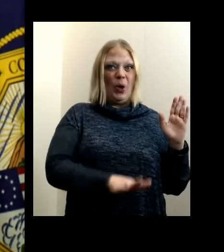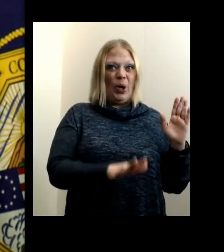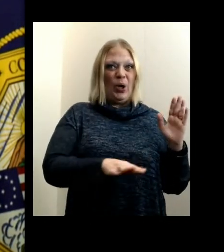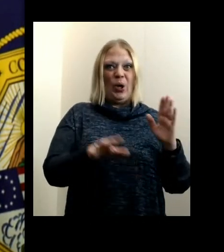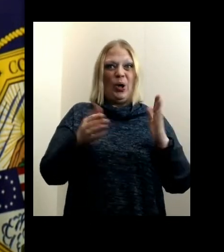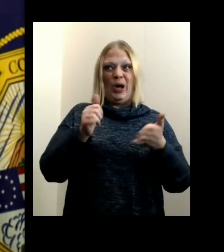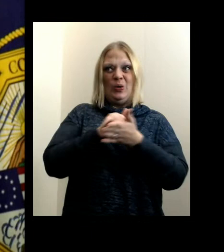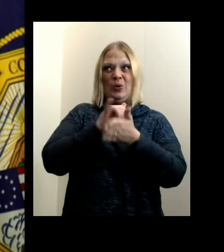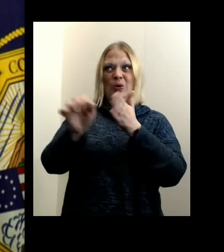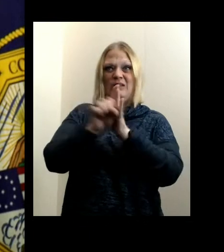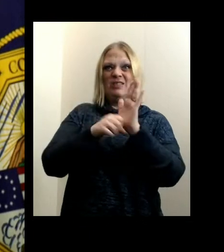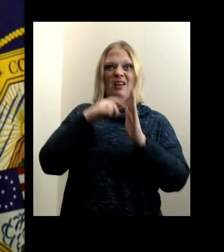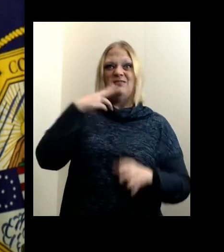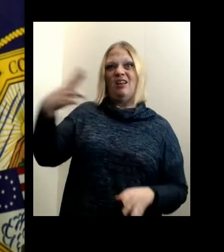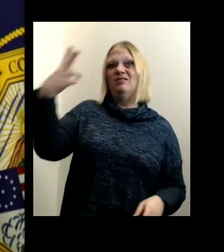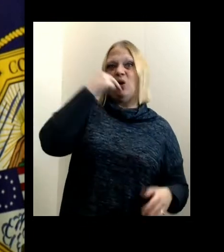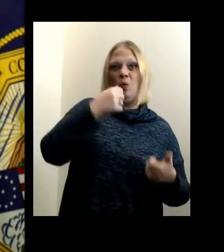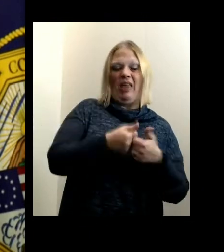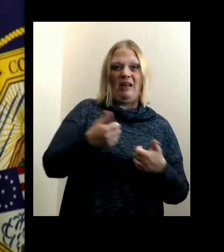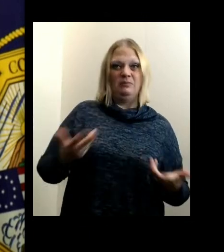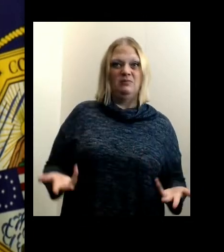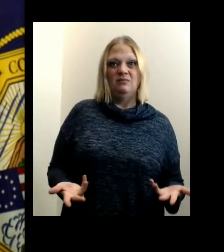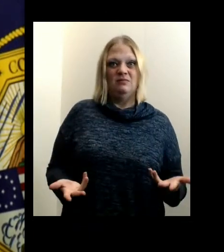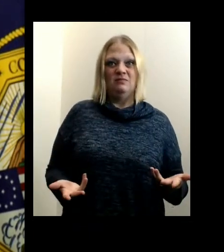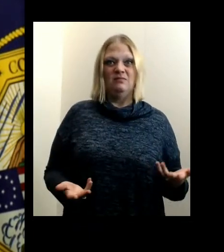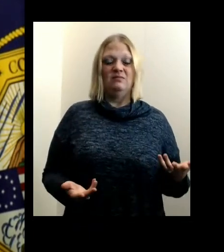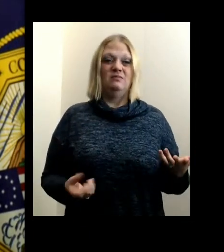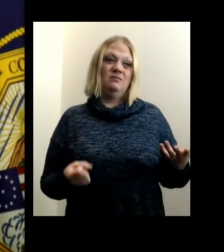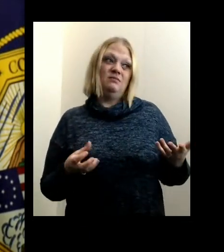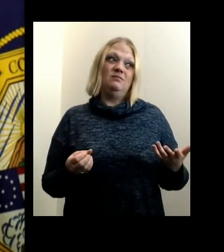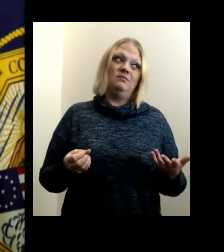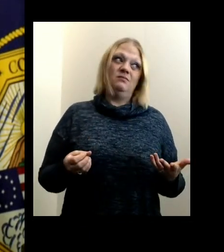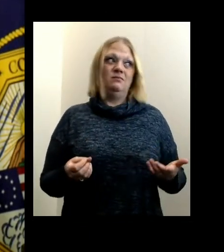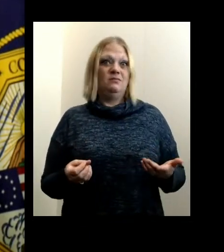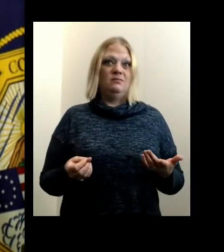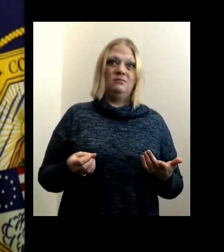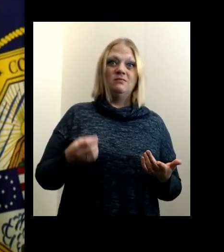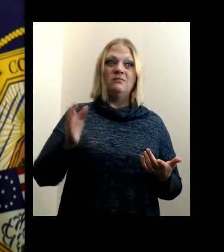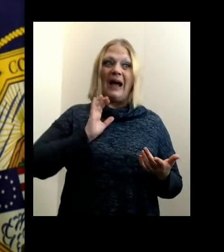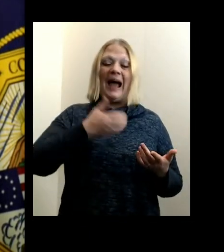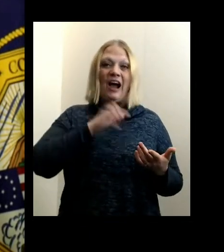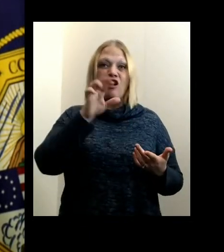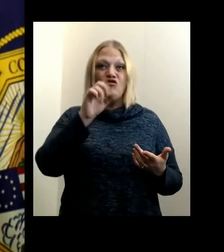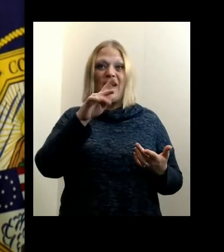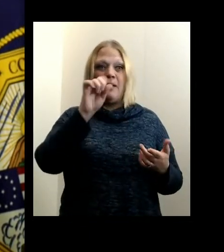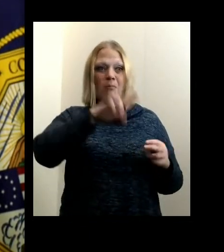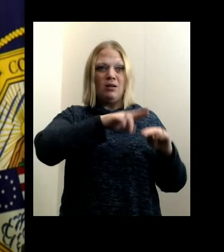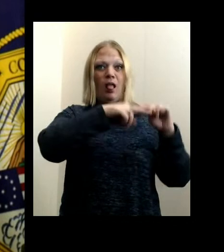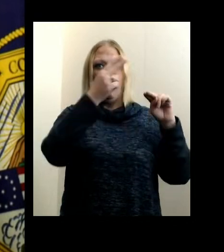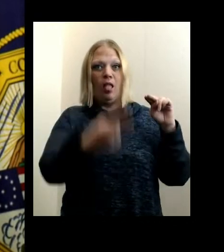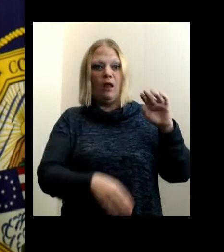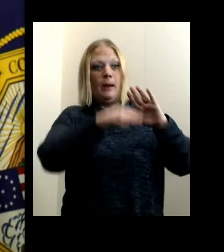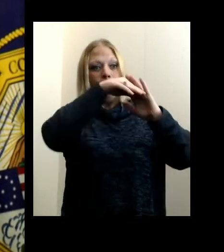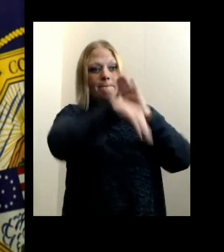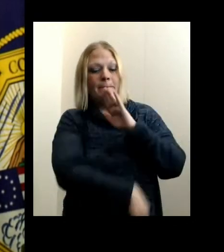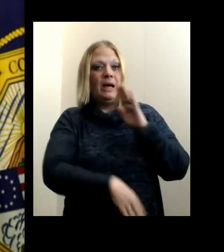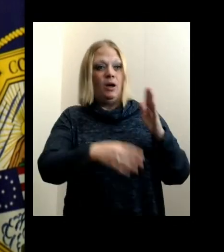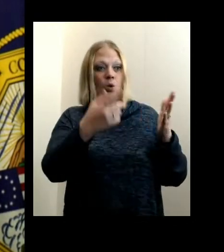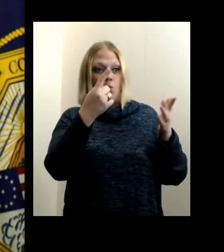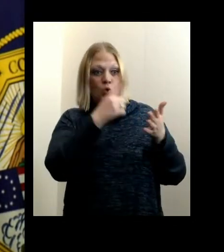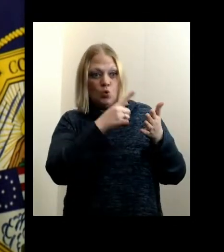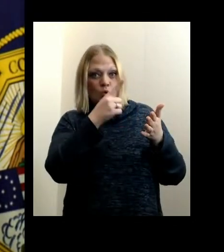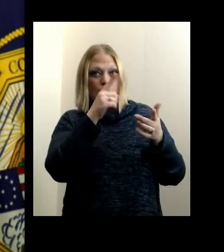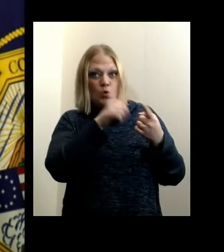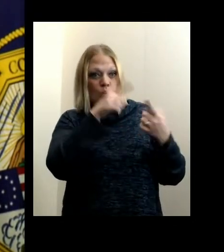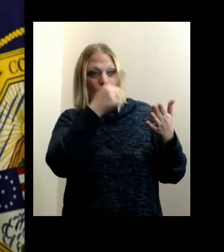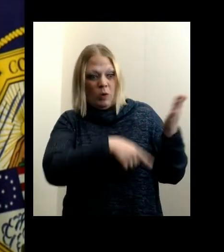didn't allow games back then. So we really have to drop our rate. To what? I don't know. Am I